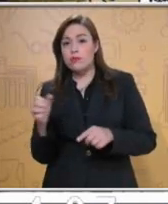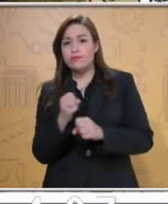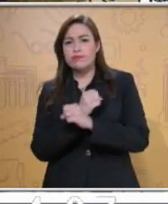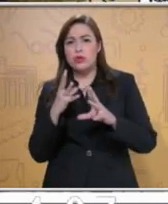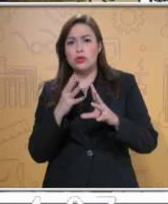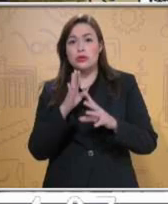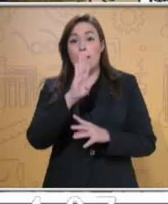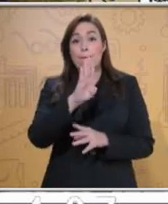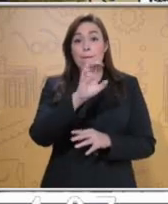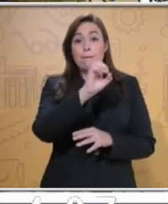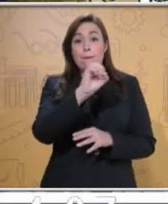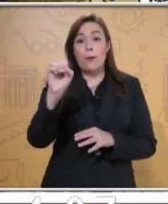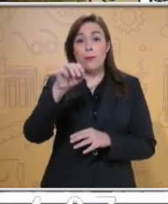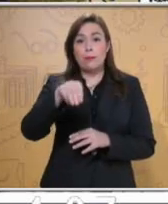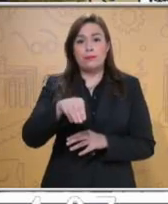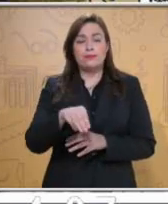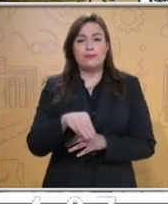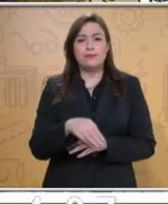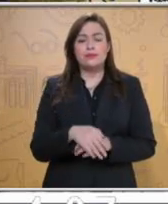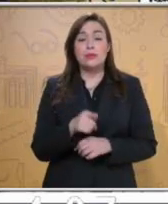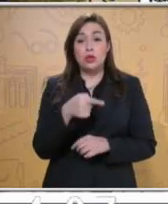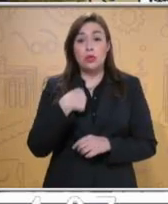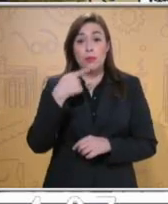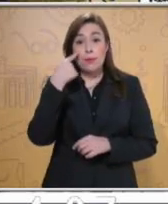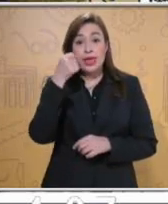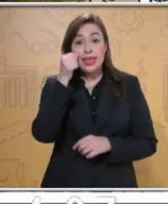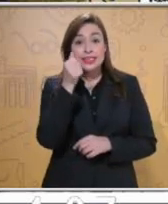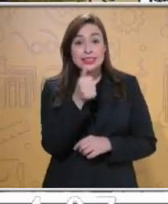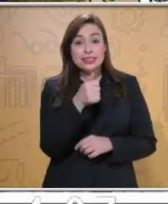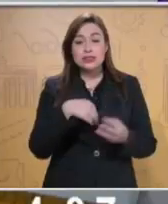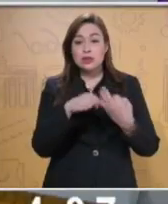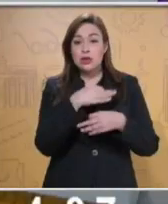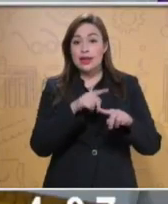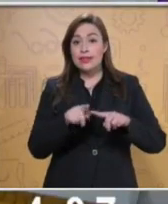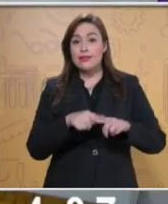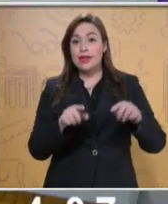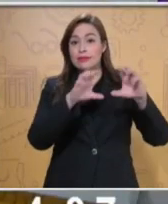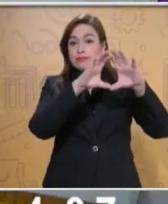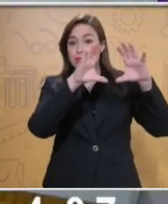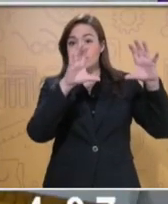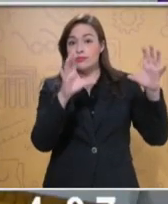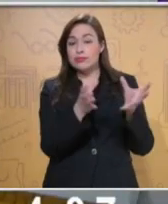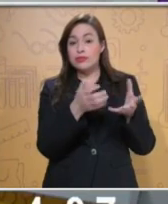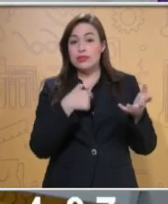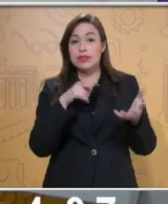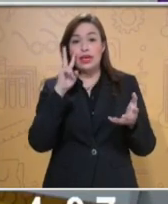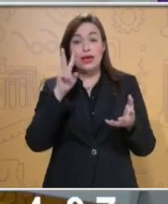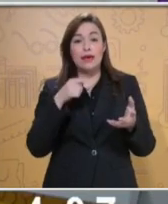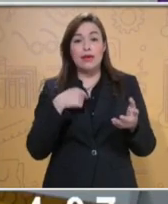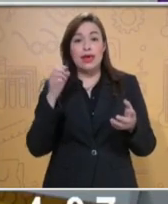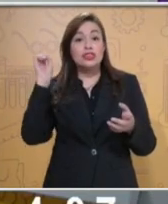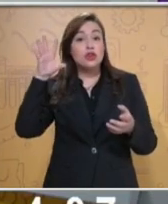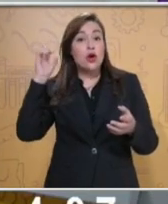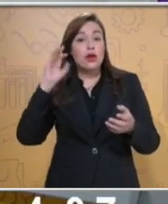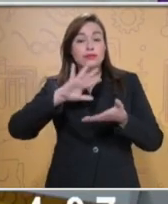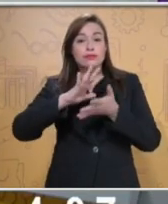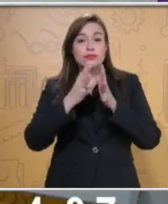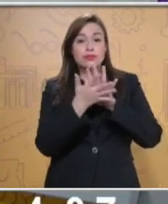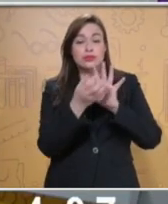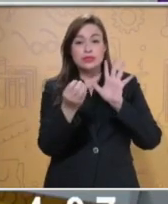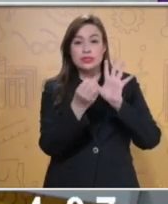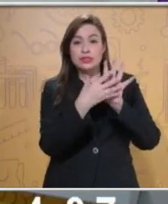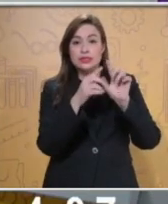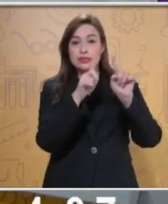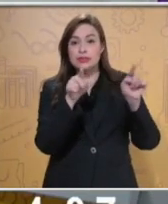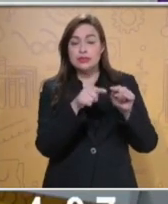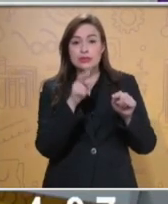If you pay attention, the most part of the onomatopoeias are inside of bubbles with zigzag shape.